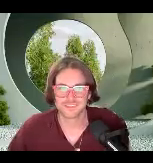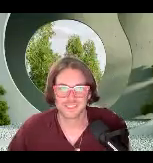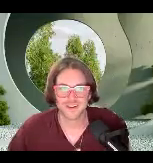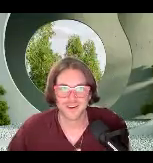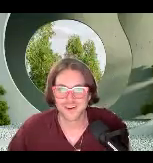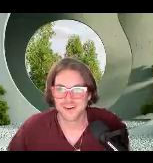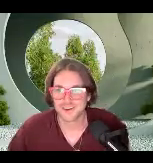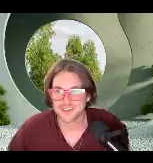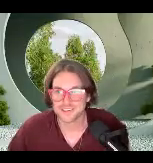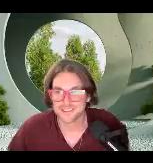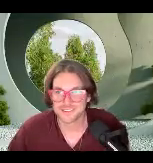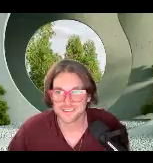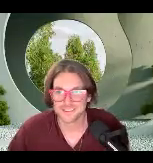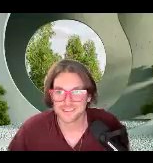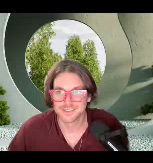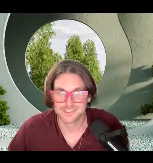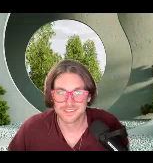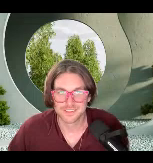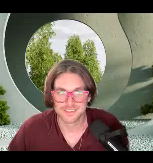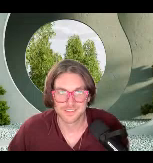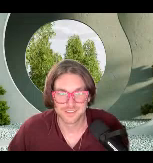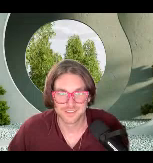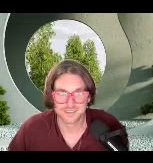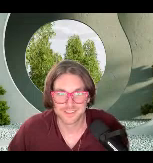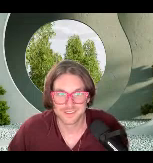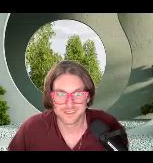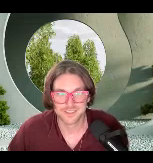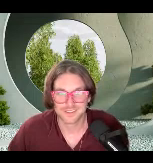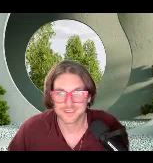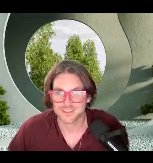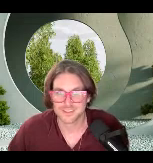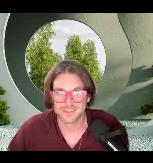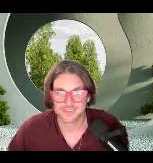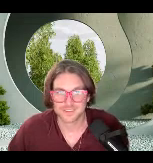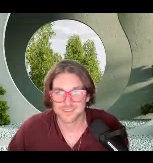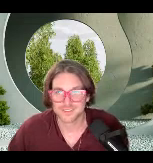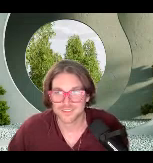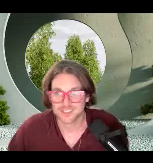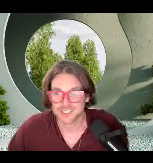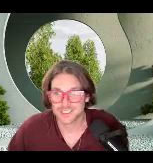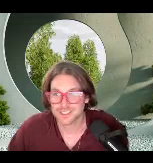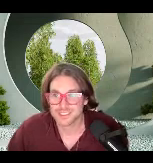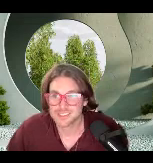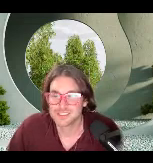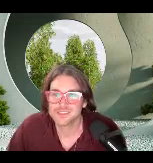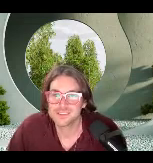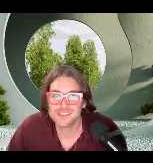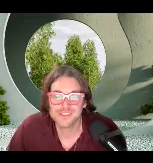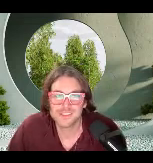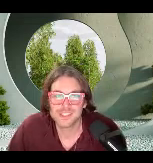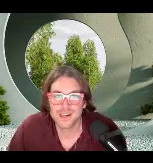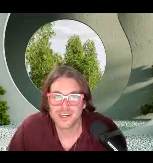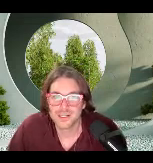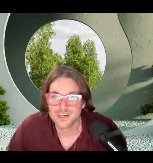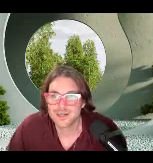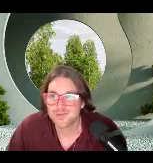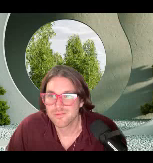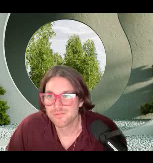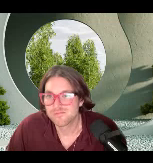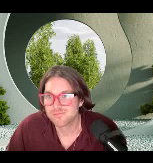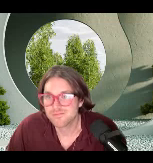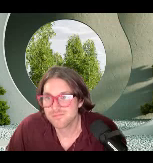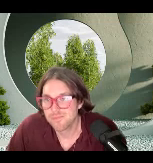So again, I'm not a screen reader expert. I have to go off what I hear from screen reader users. So what I found out is that when a screen